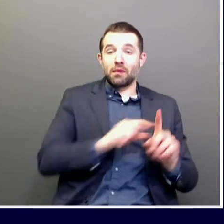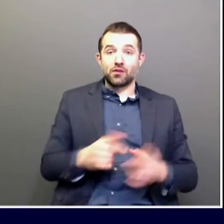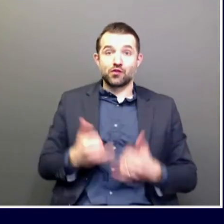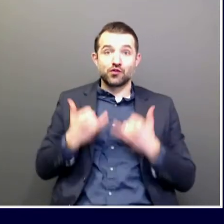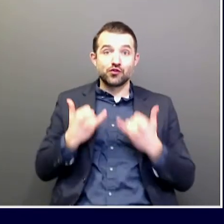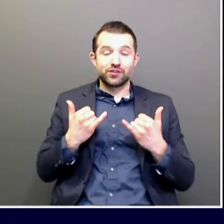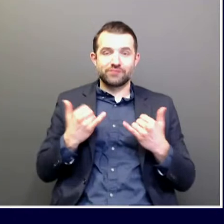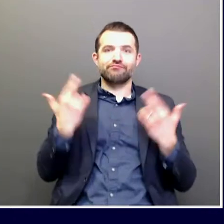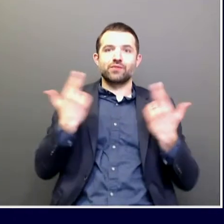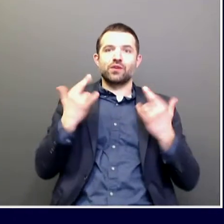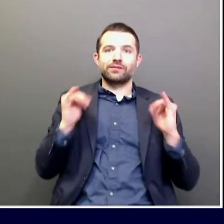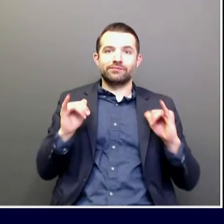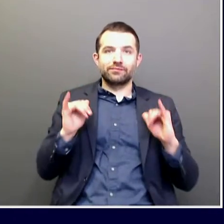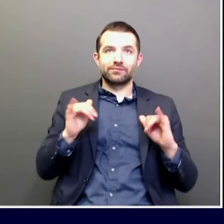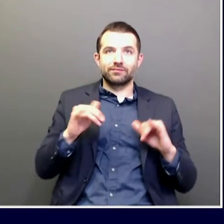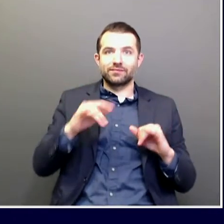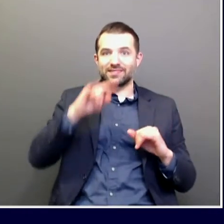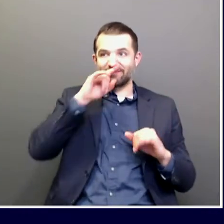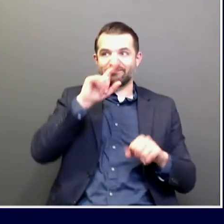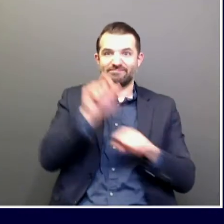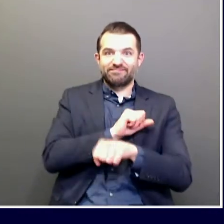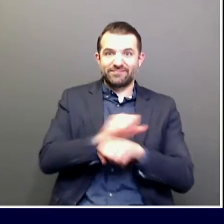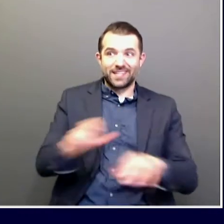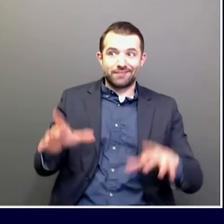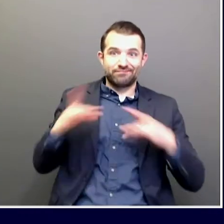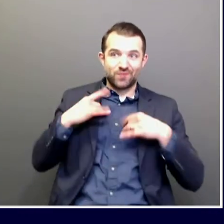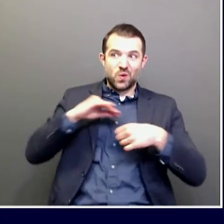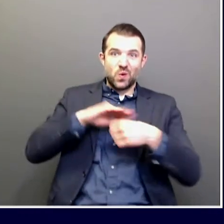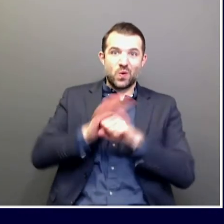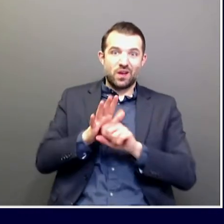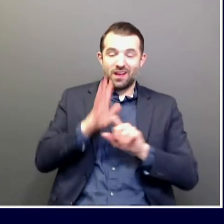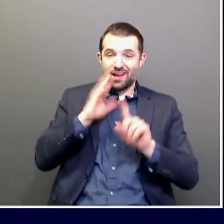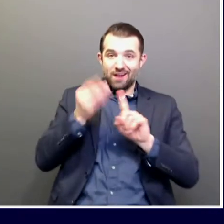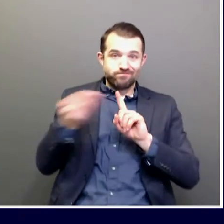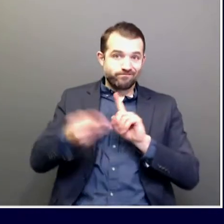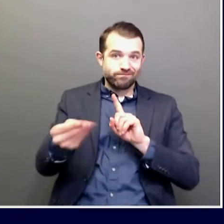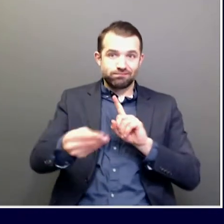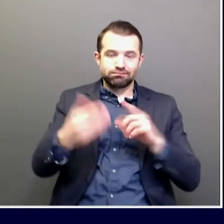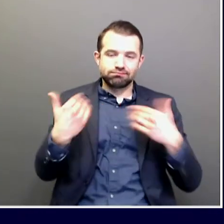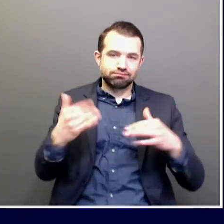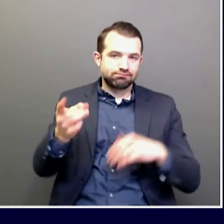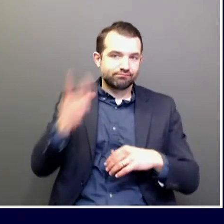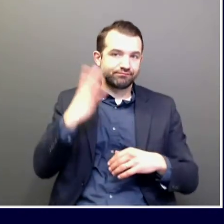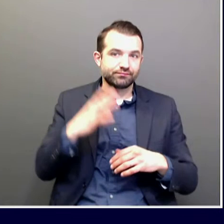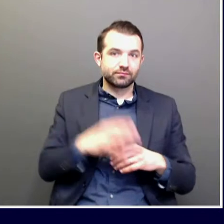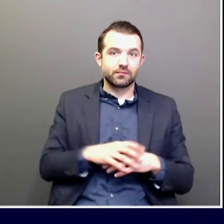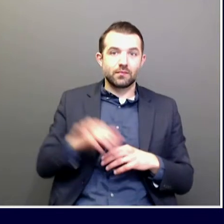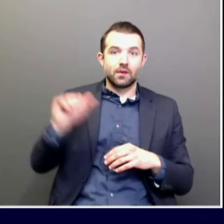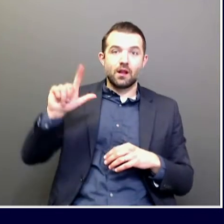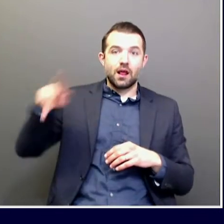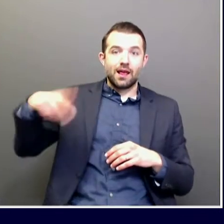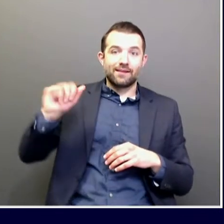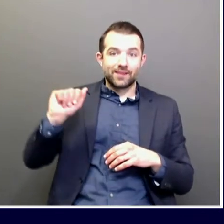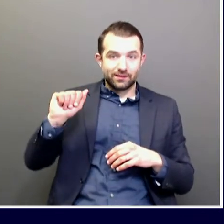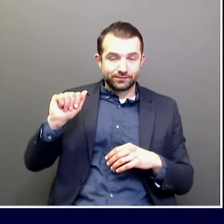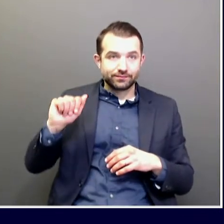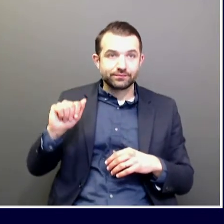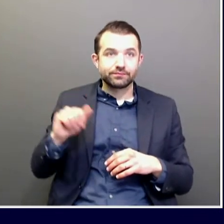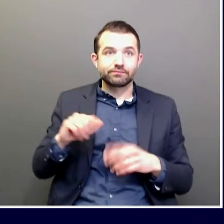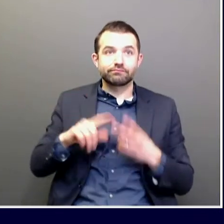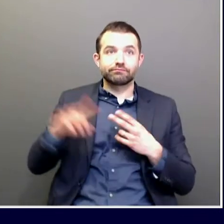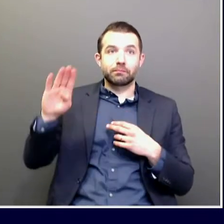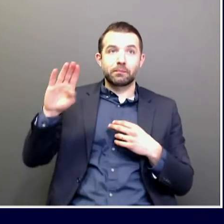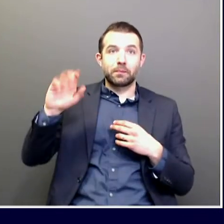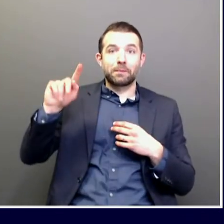higher contagiousness rate, that's when the lines really started diverging and more kids being affected by it. Thankfully,